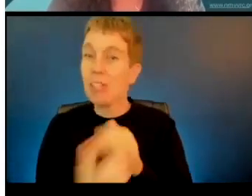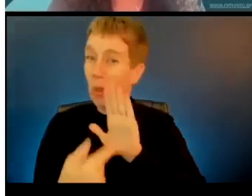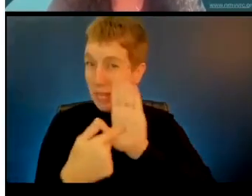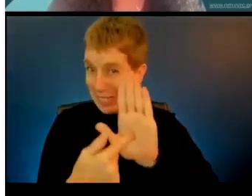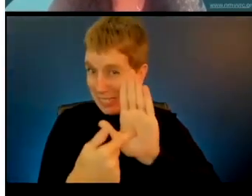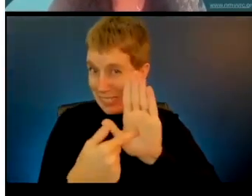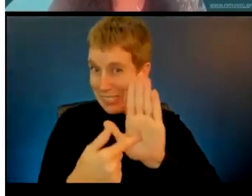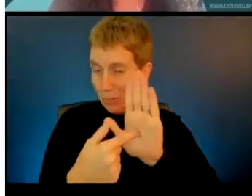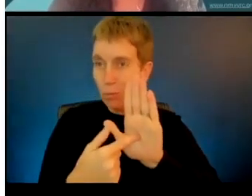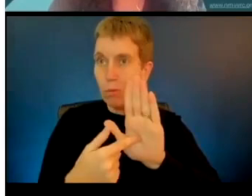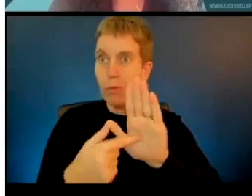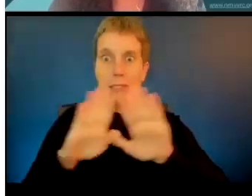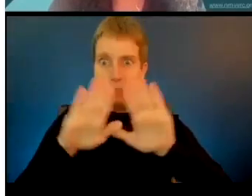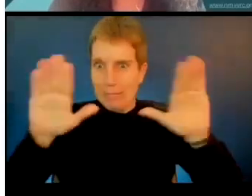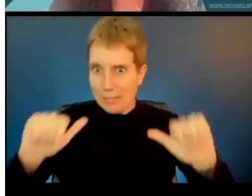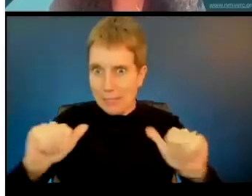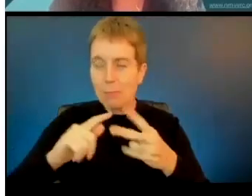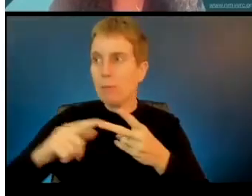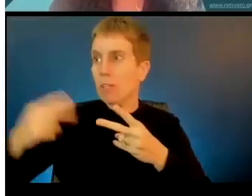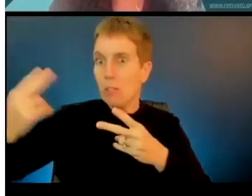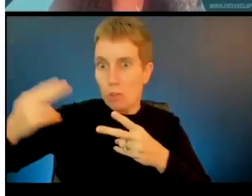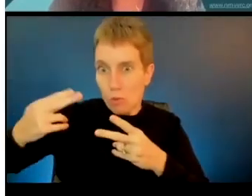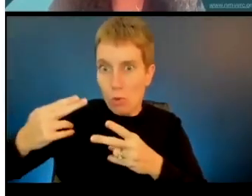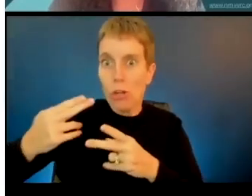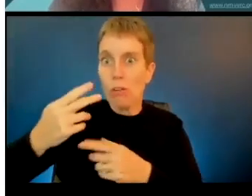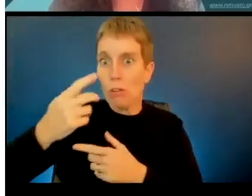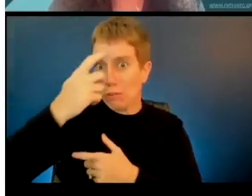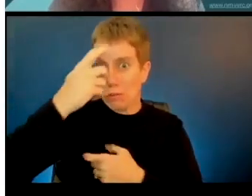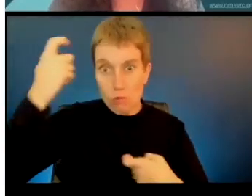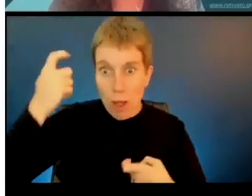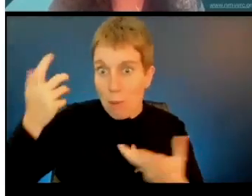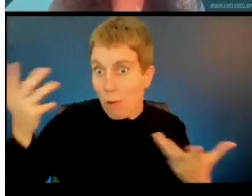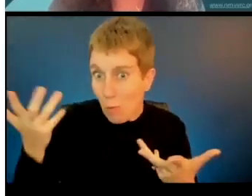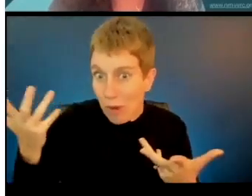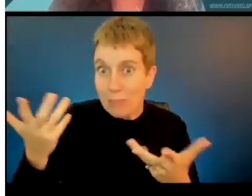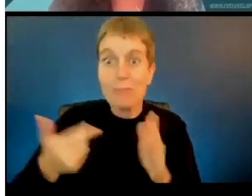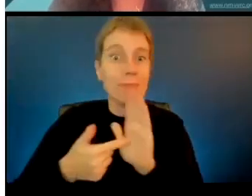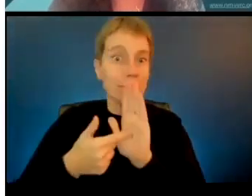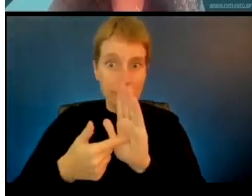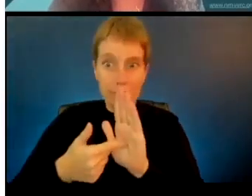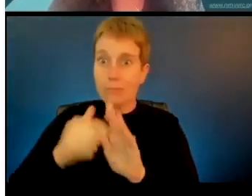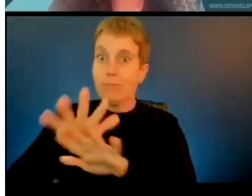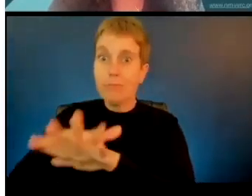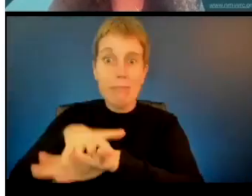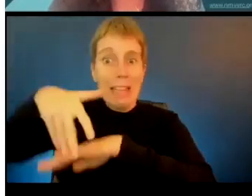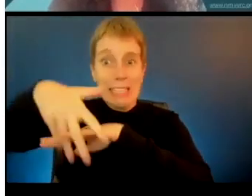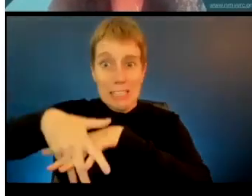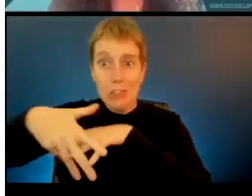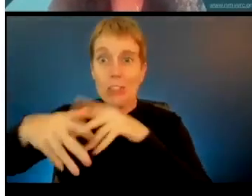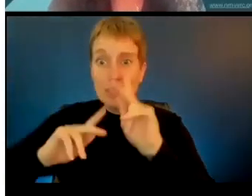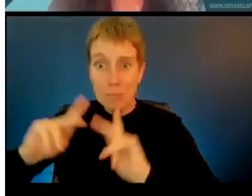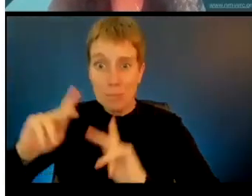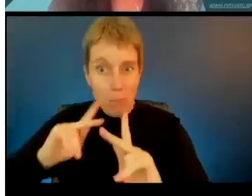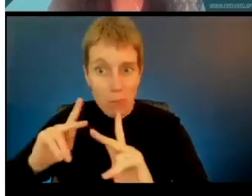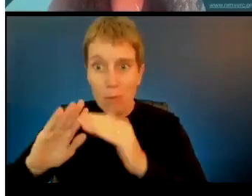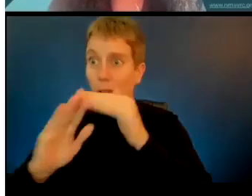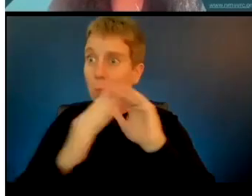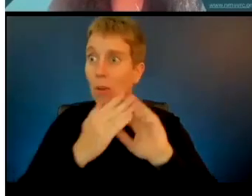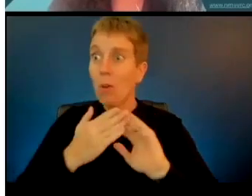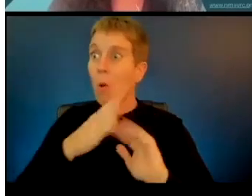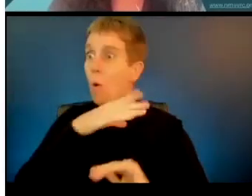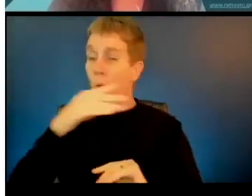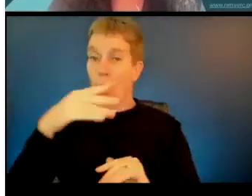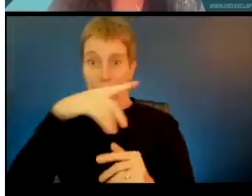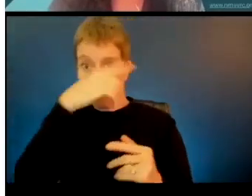oppression or historical trauma could be the oppression of indigenous communities, or African